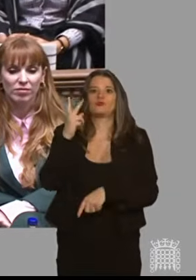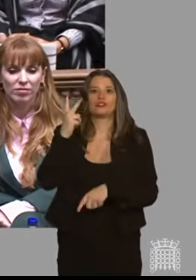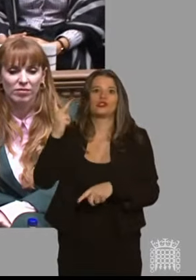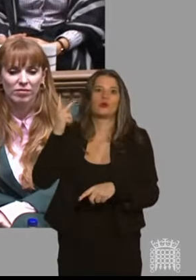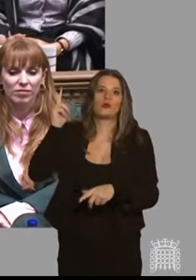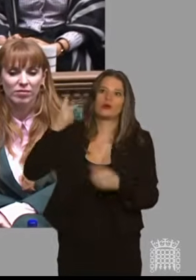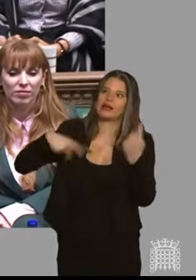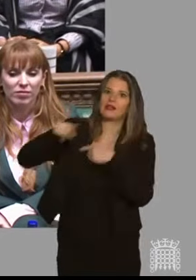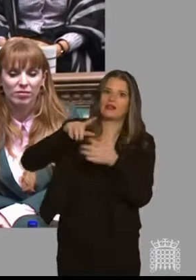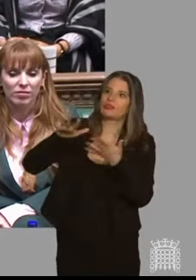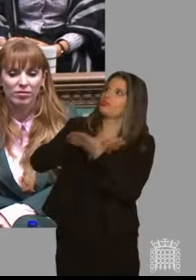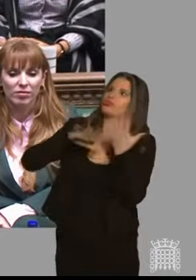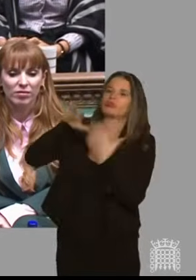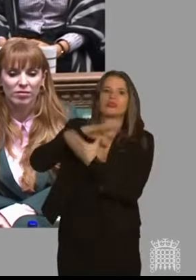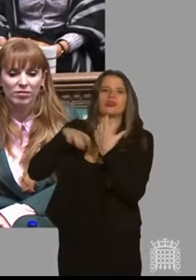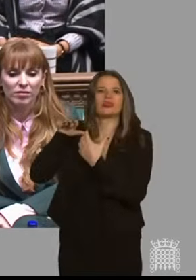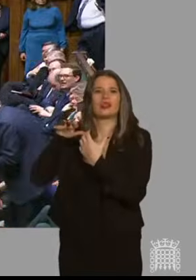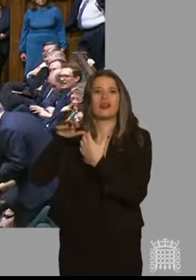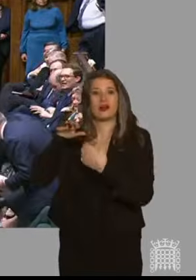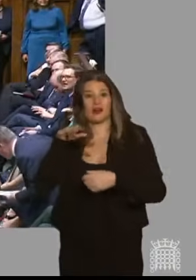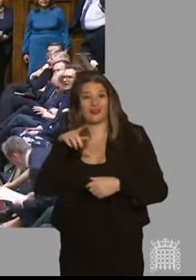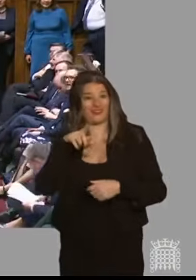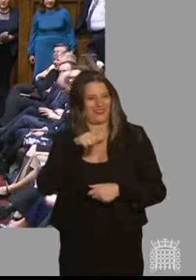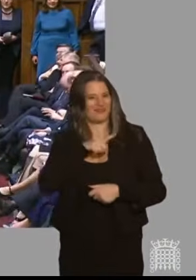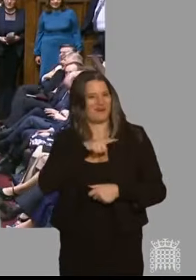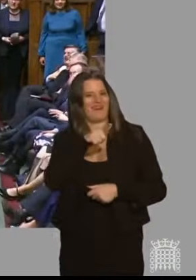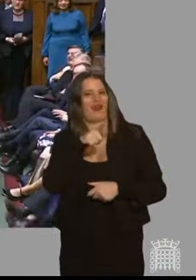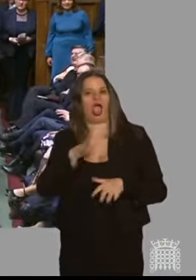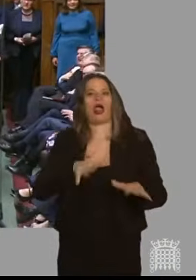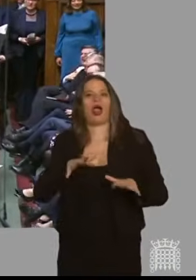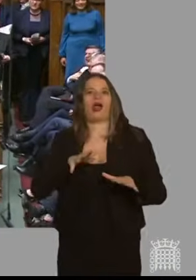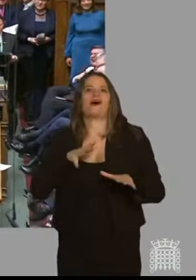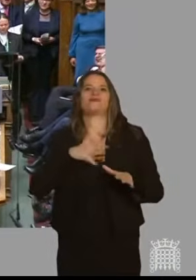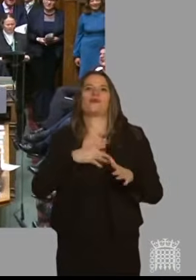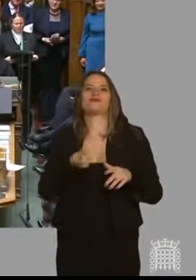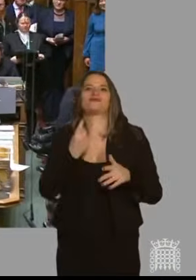party is by voting Labour?